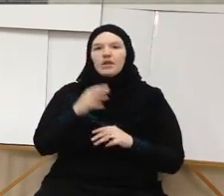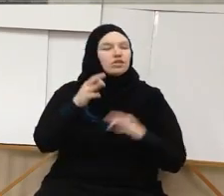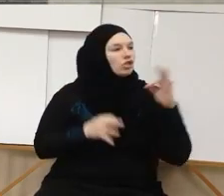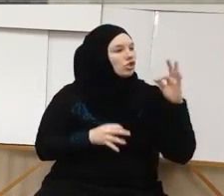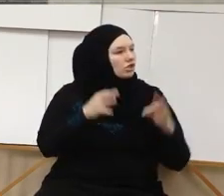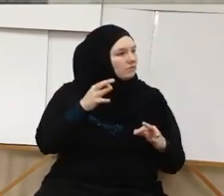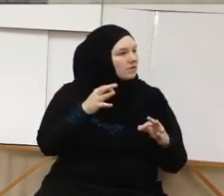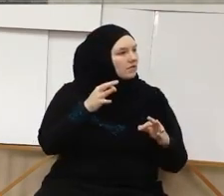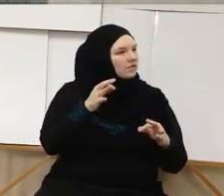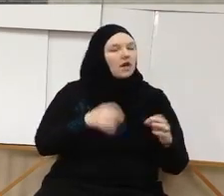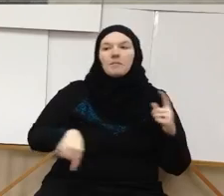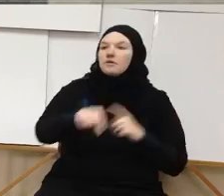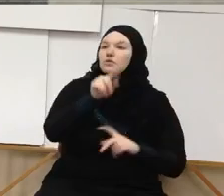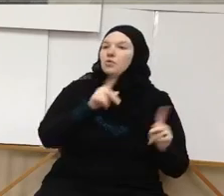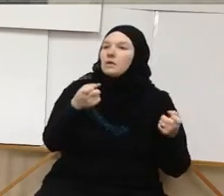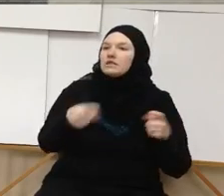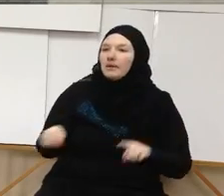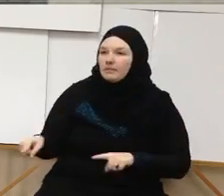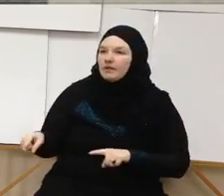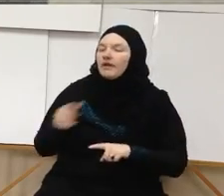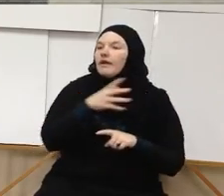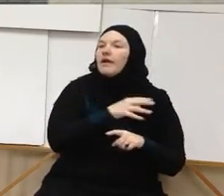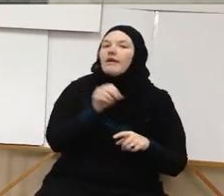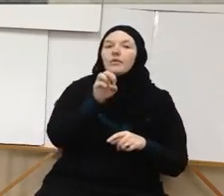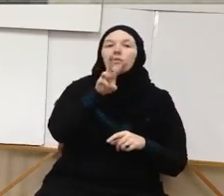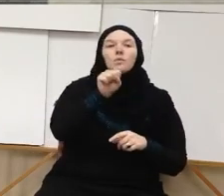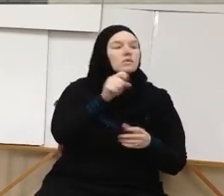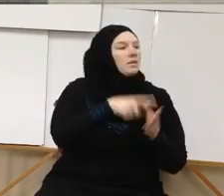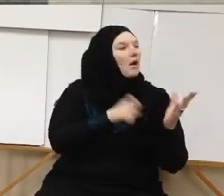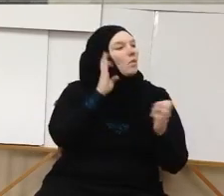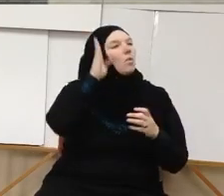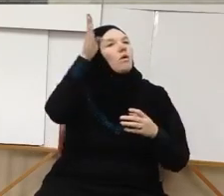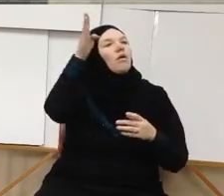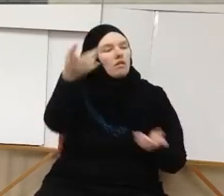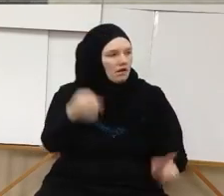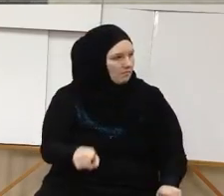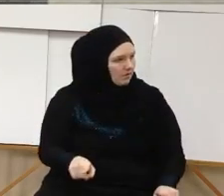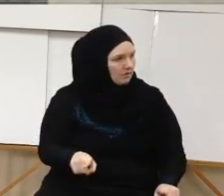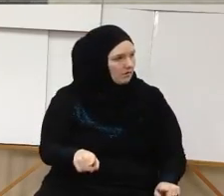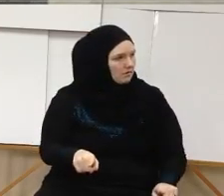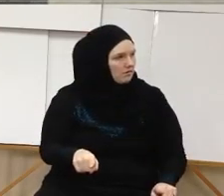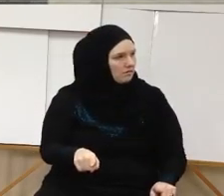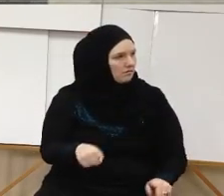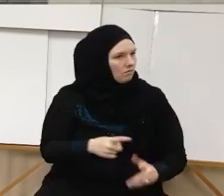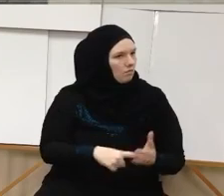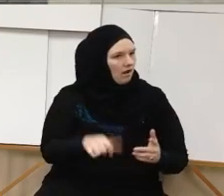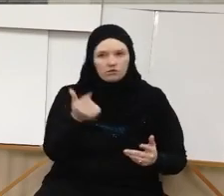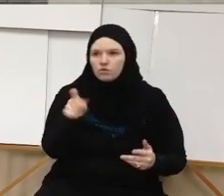for what is happening and the news about what is going to happen. What else do you